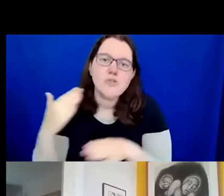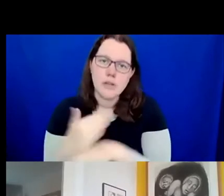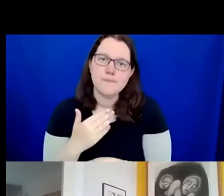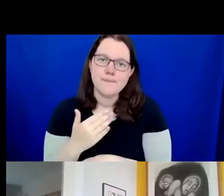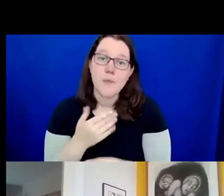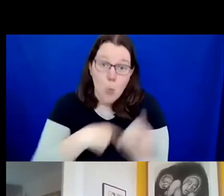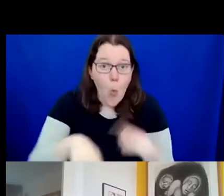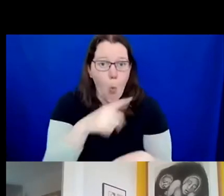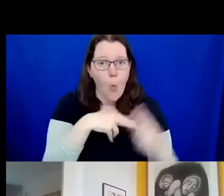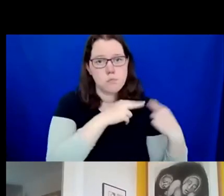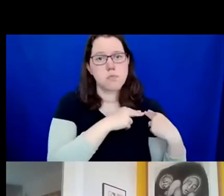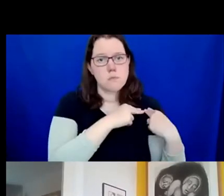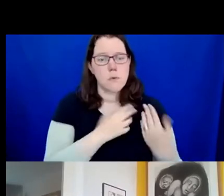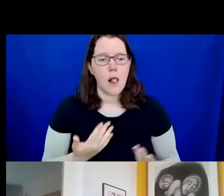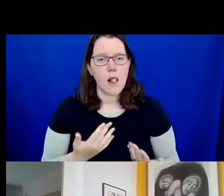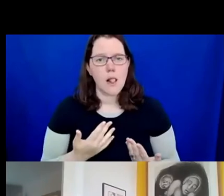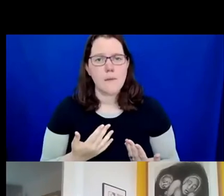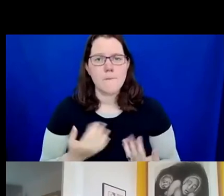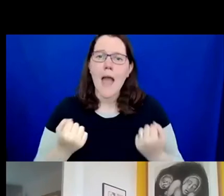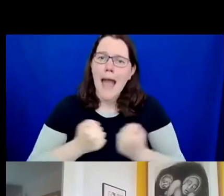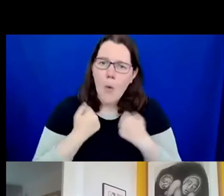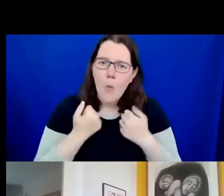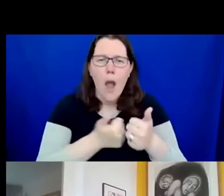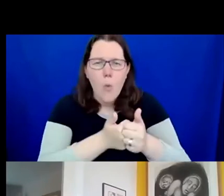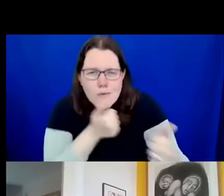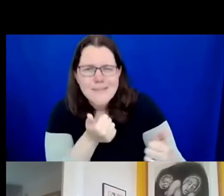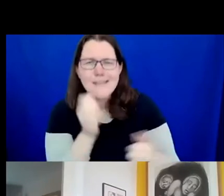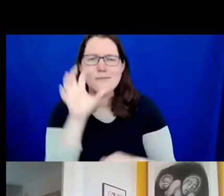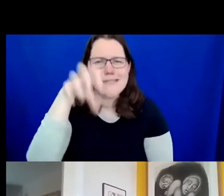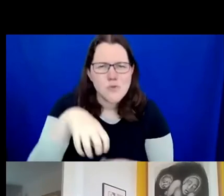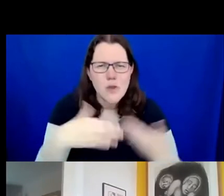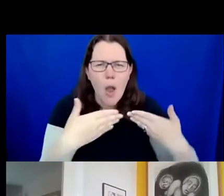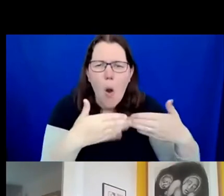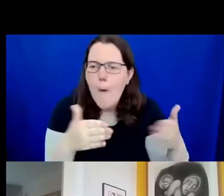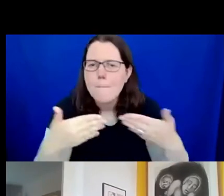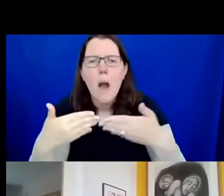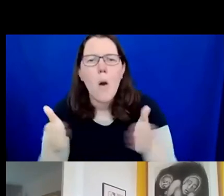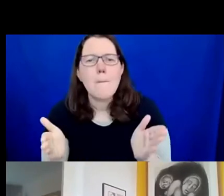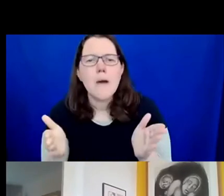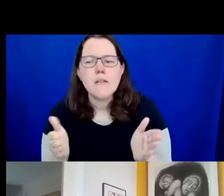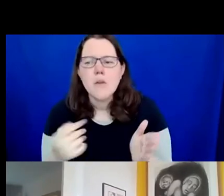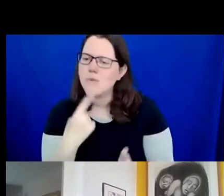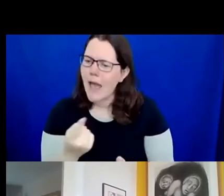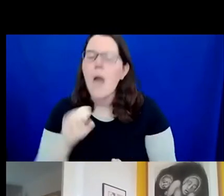we reopen our organisations and our institutions, how are we really committing to doing things differently?